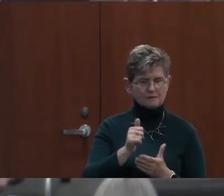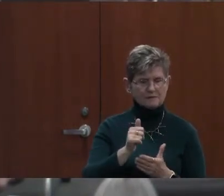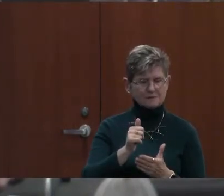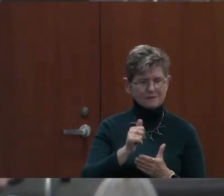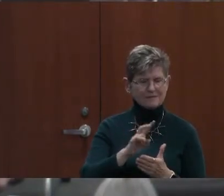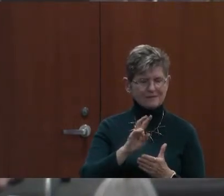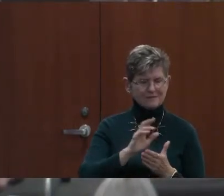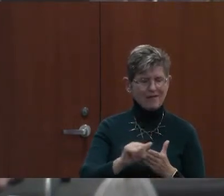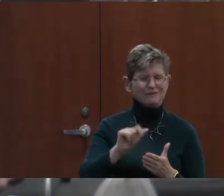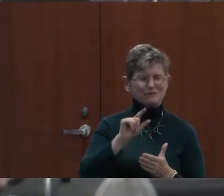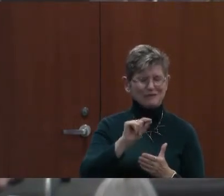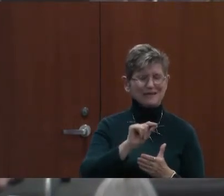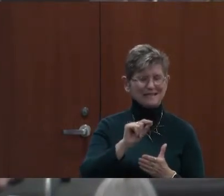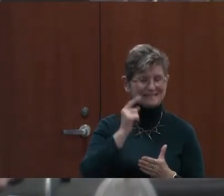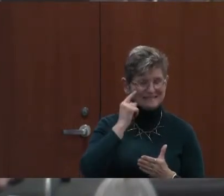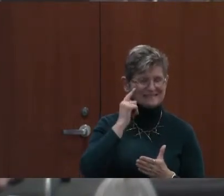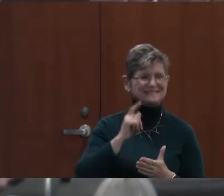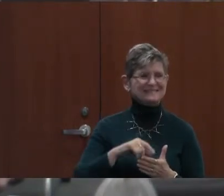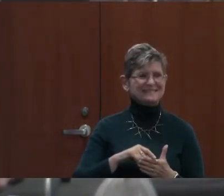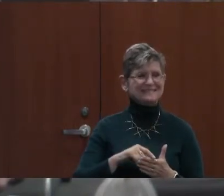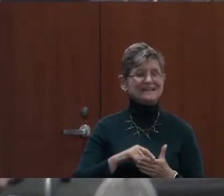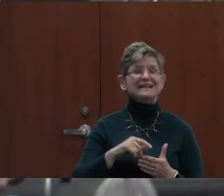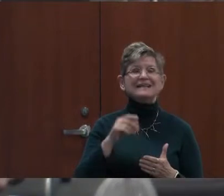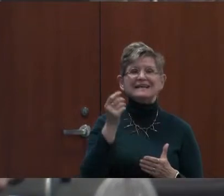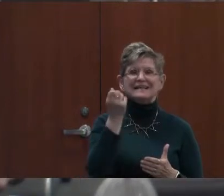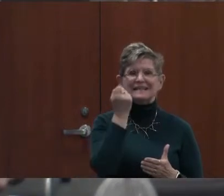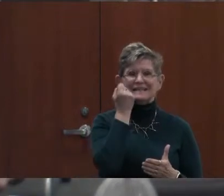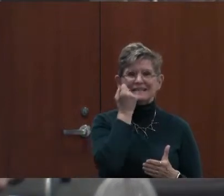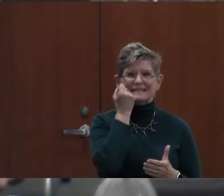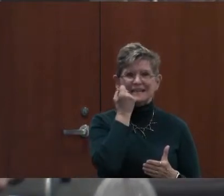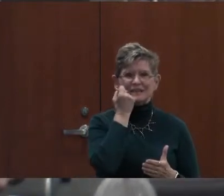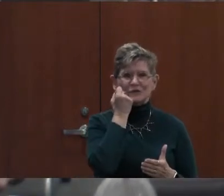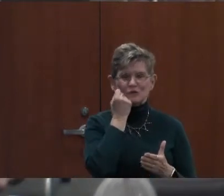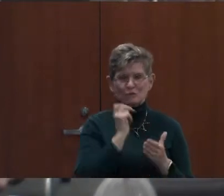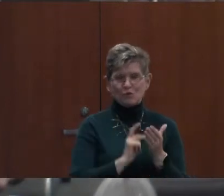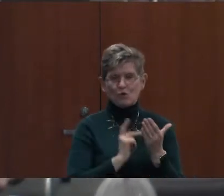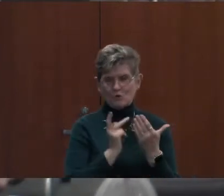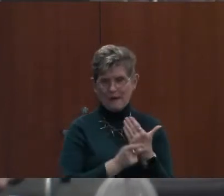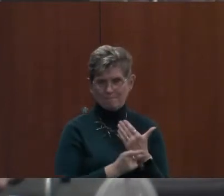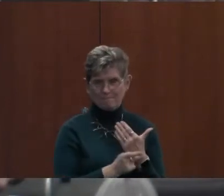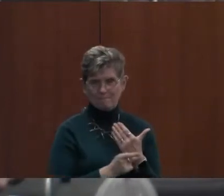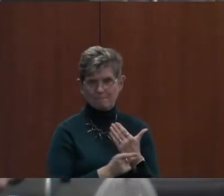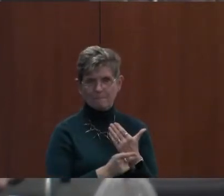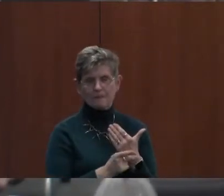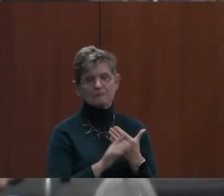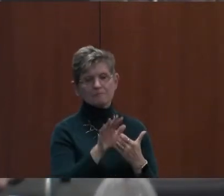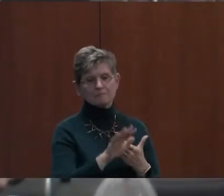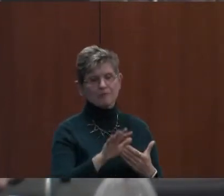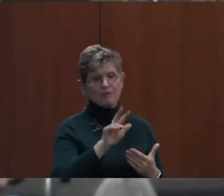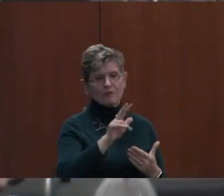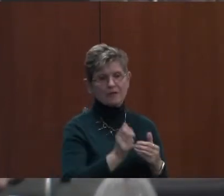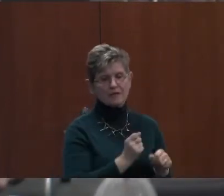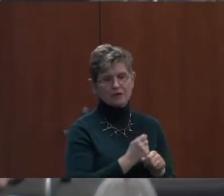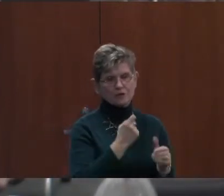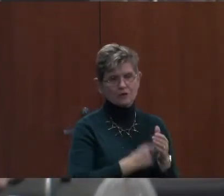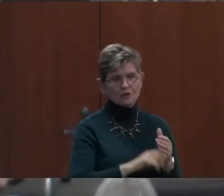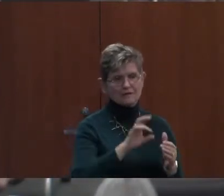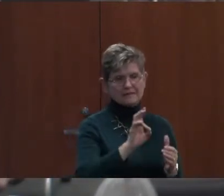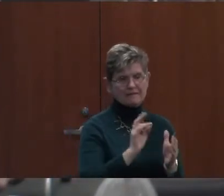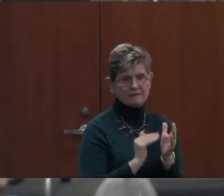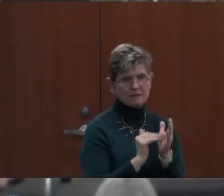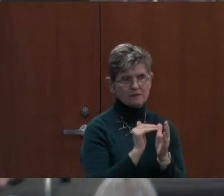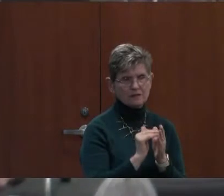$2,812,617.50. Dental Program Administration to United Concordia Companies, Inc. at an approximate 3-year cost of $7